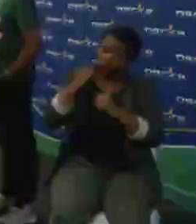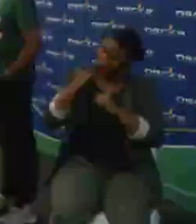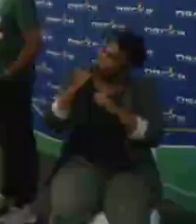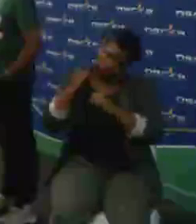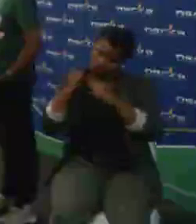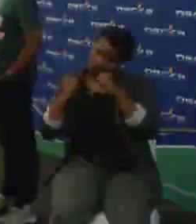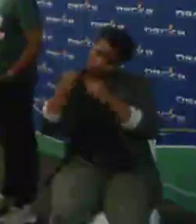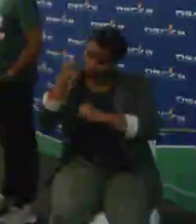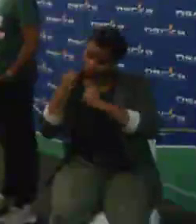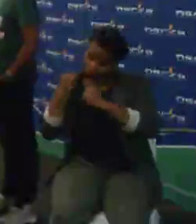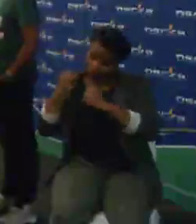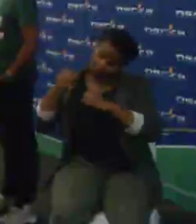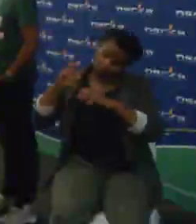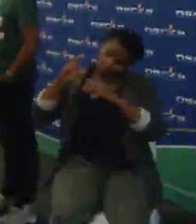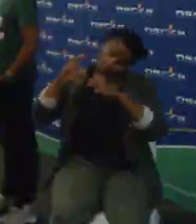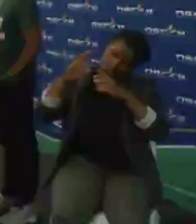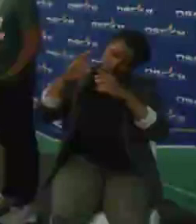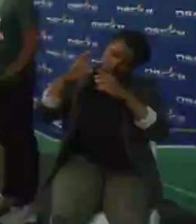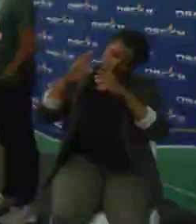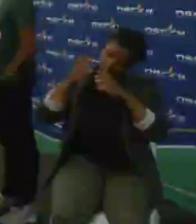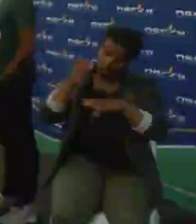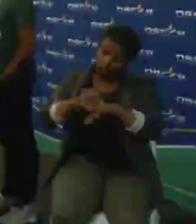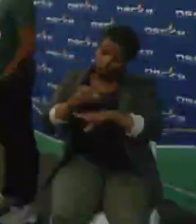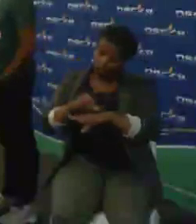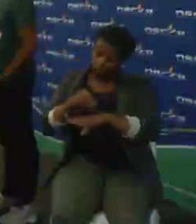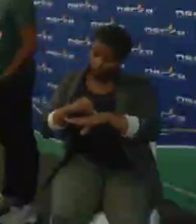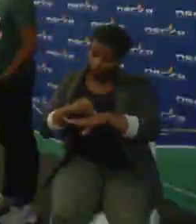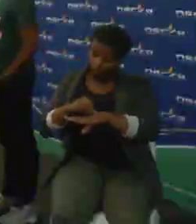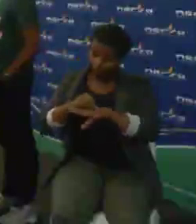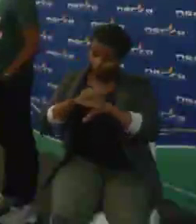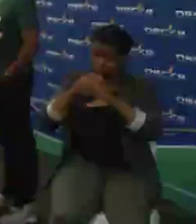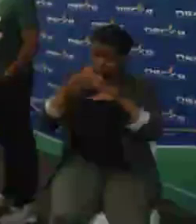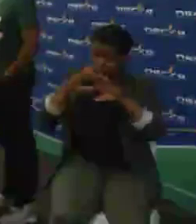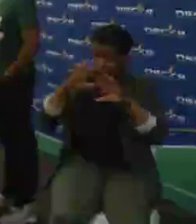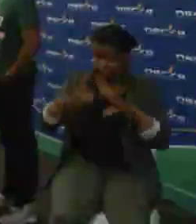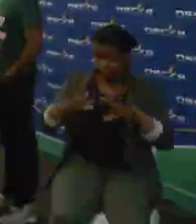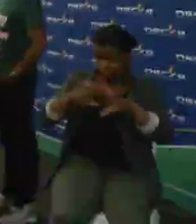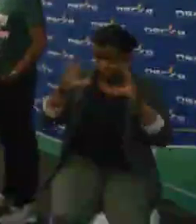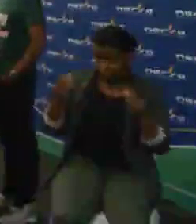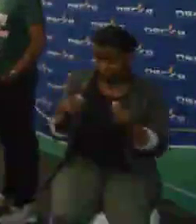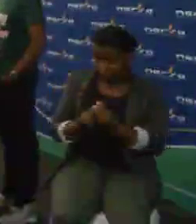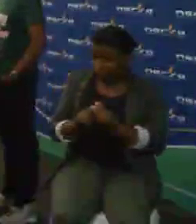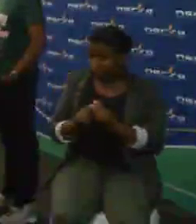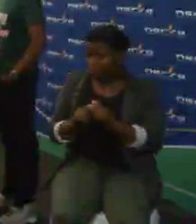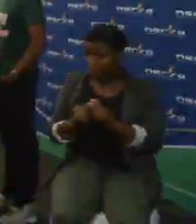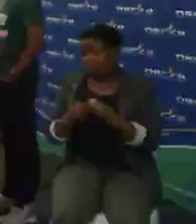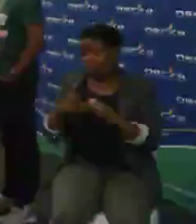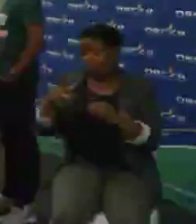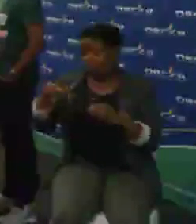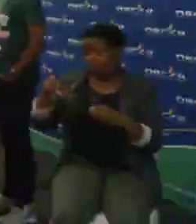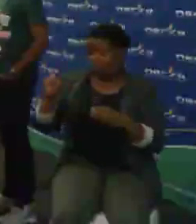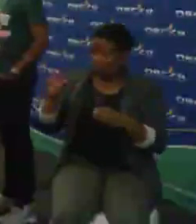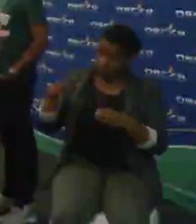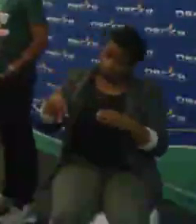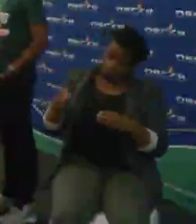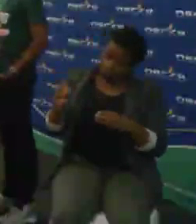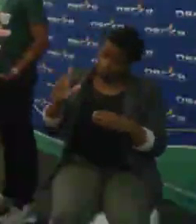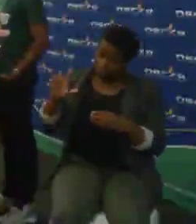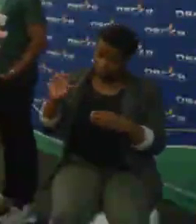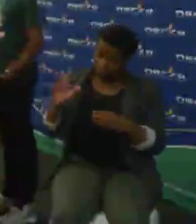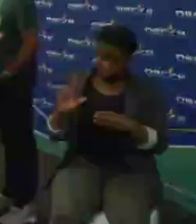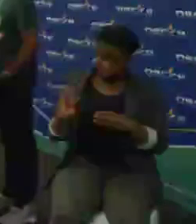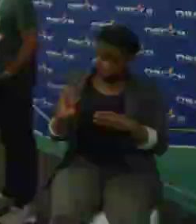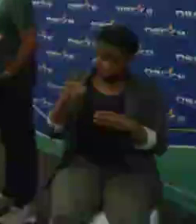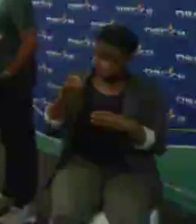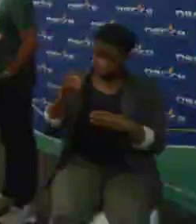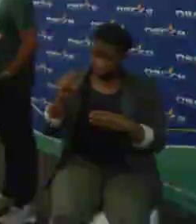there. So it becomes a problem of the incumbents or political leaders. It becomes a question of whether or not